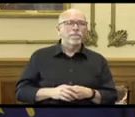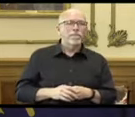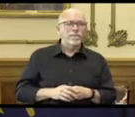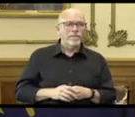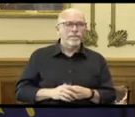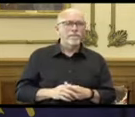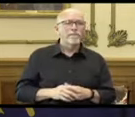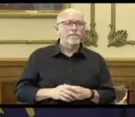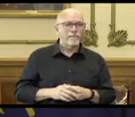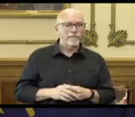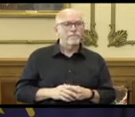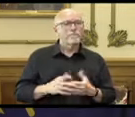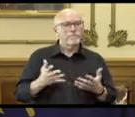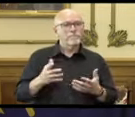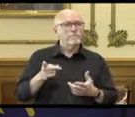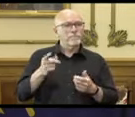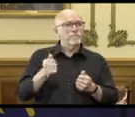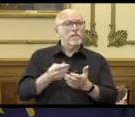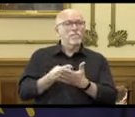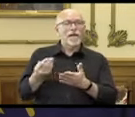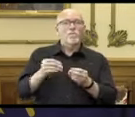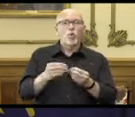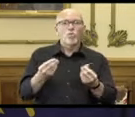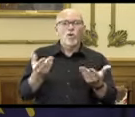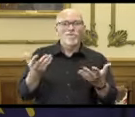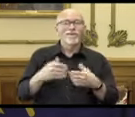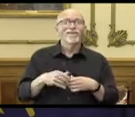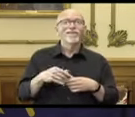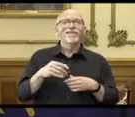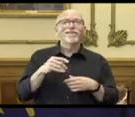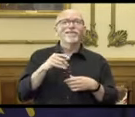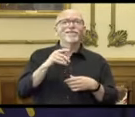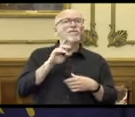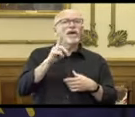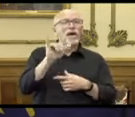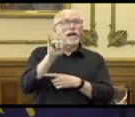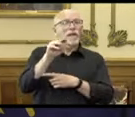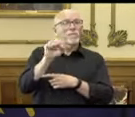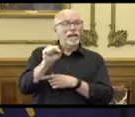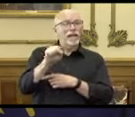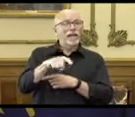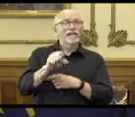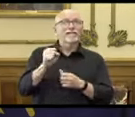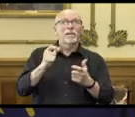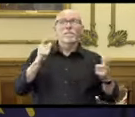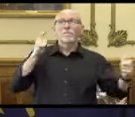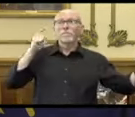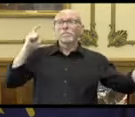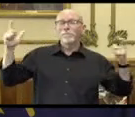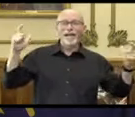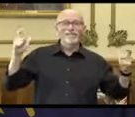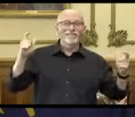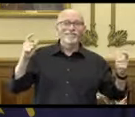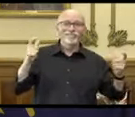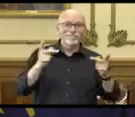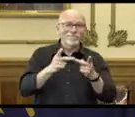Well, they can buy more property. This is the IMS is a massive, you know,